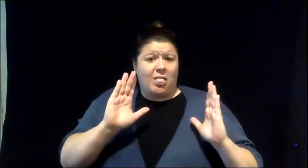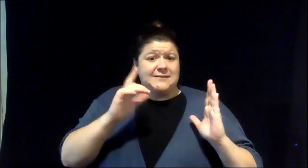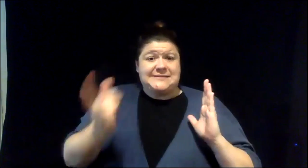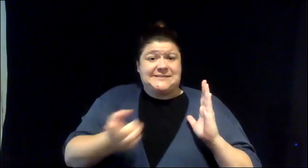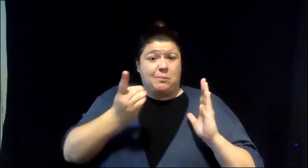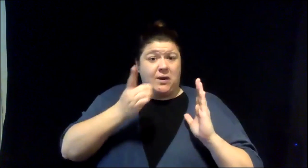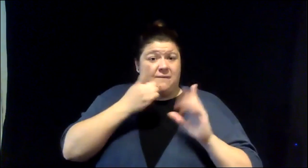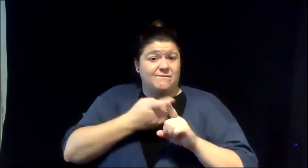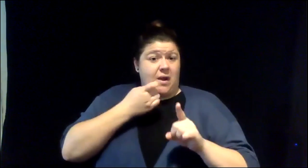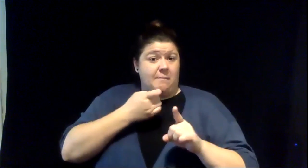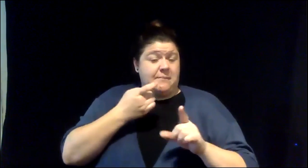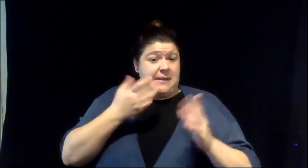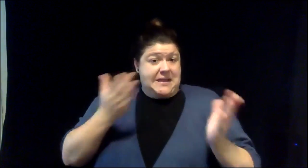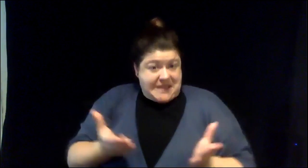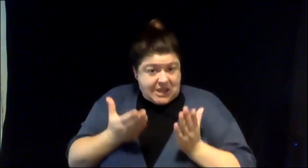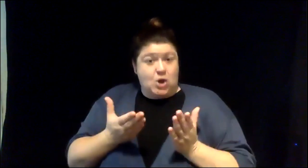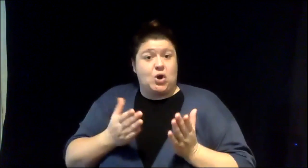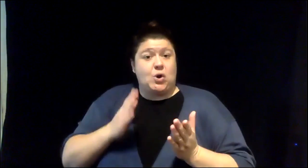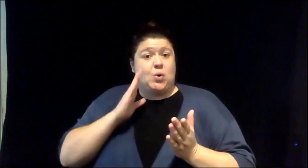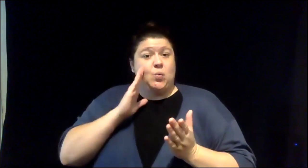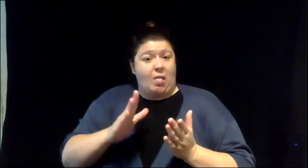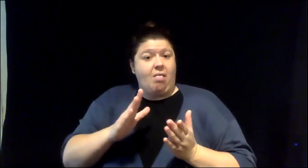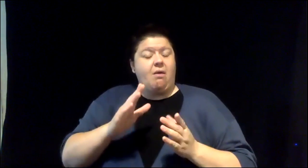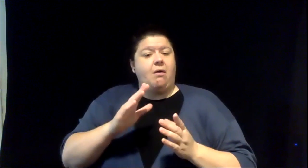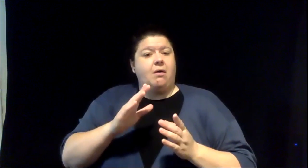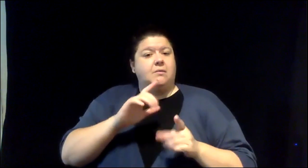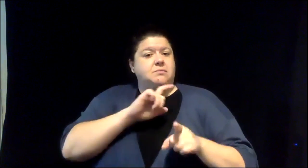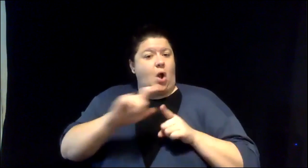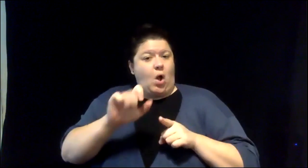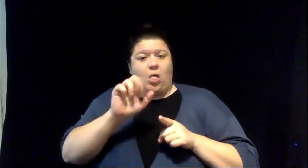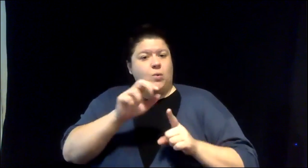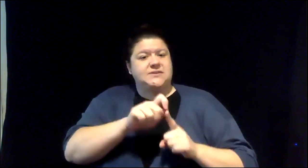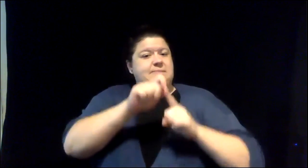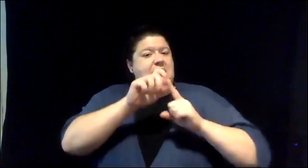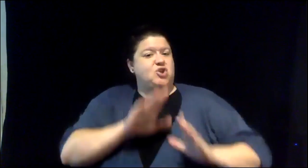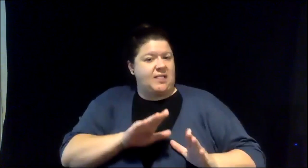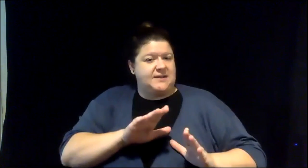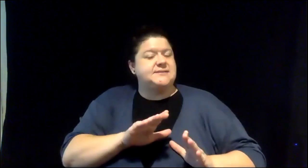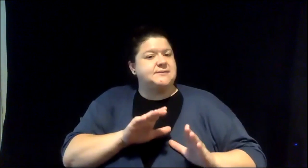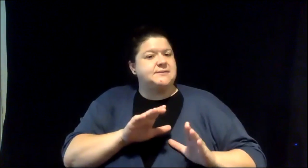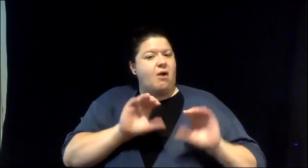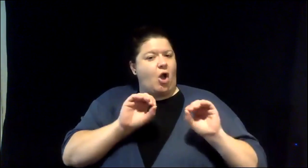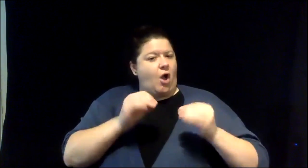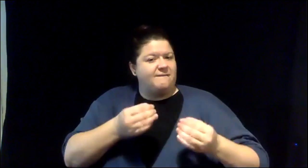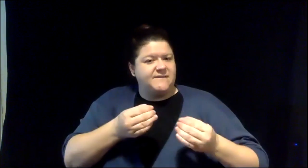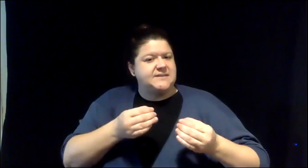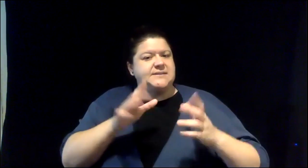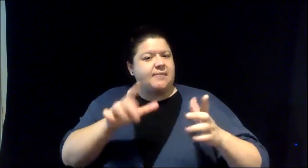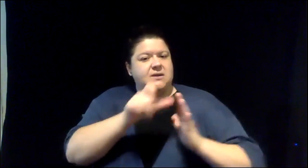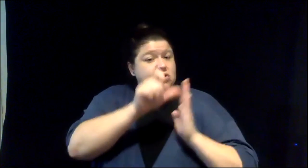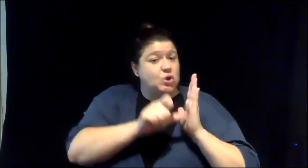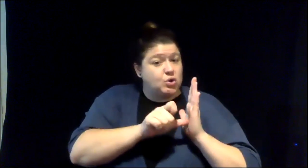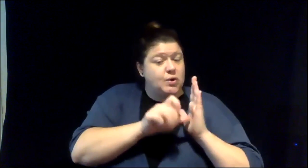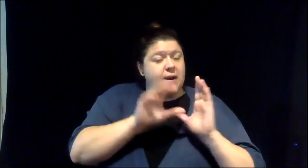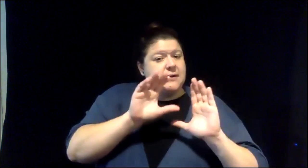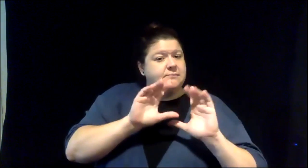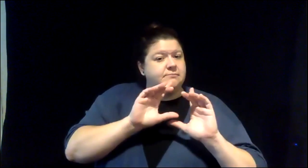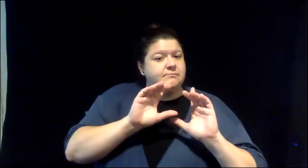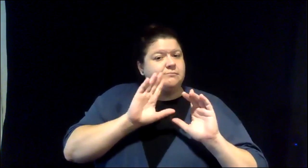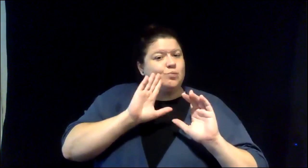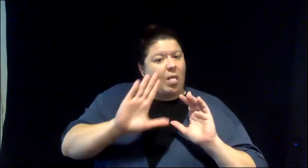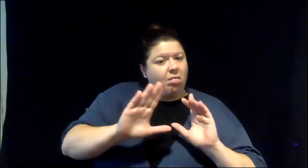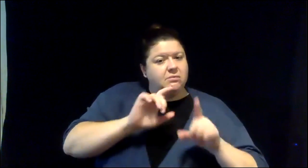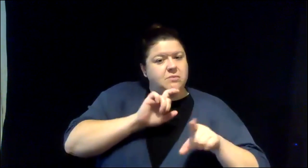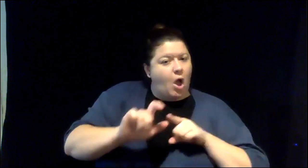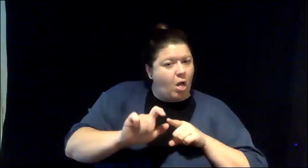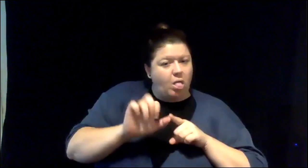from the specialist office, so the orthopedic surgeon will call you,